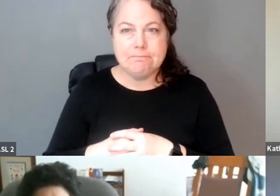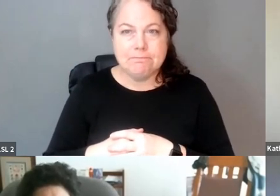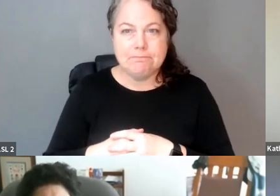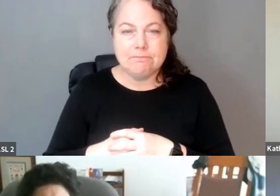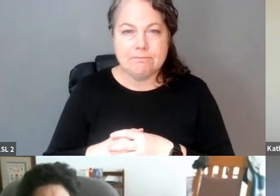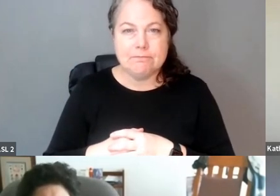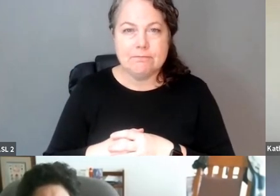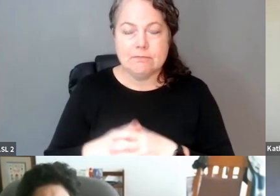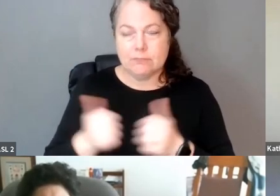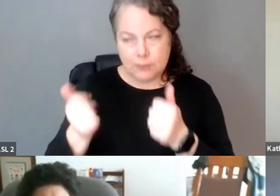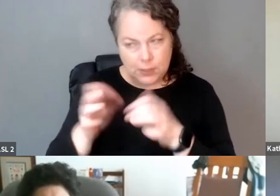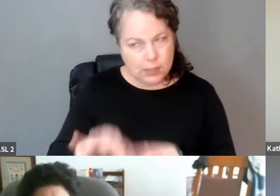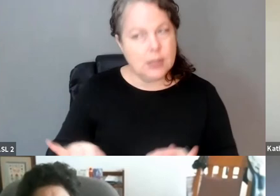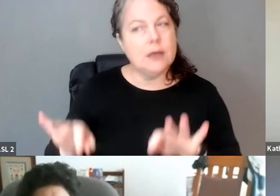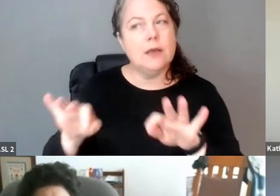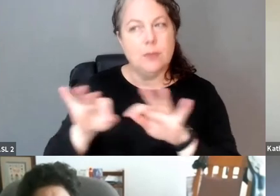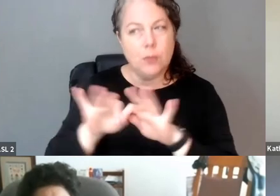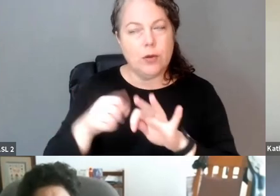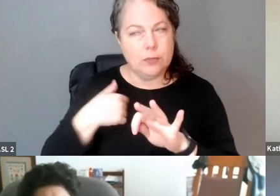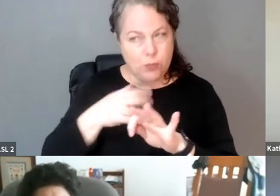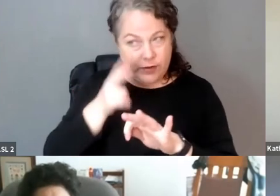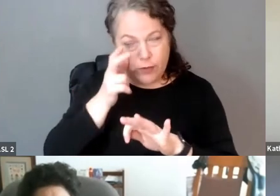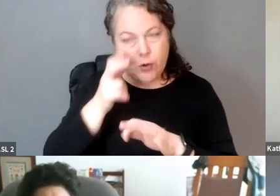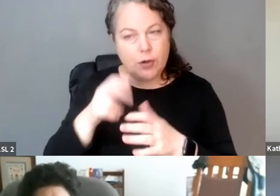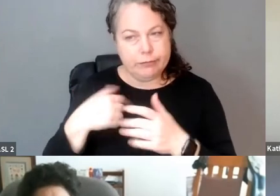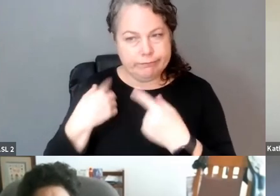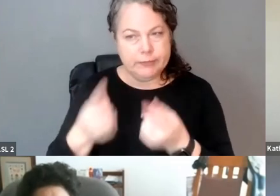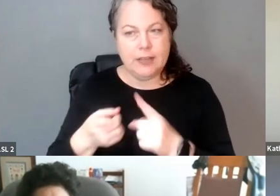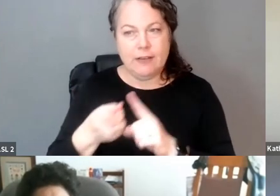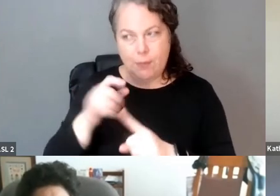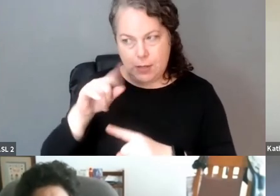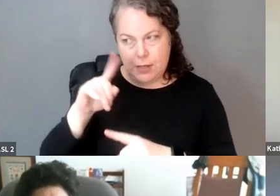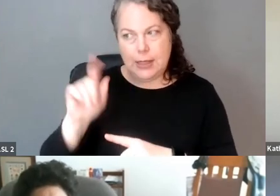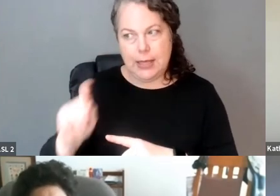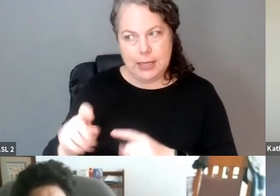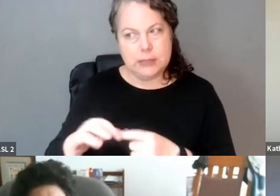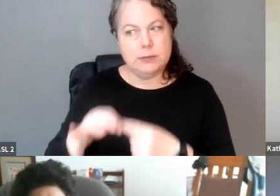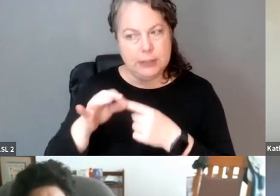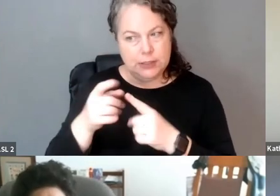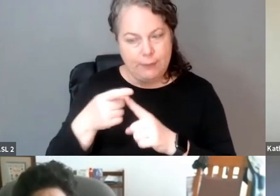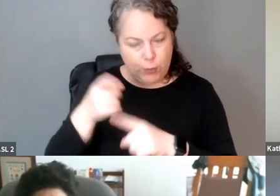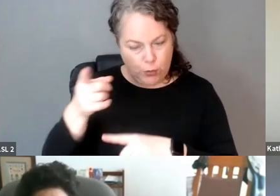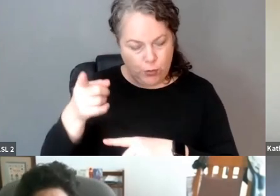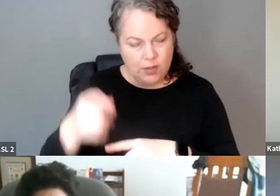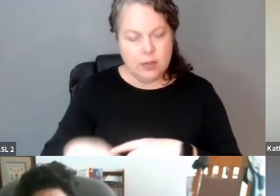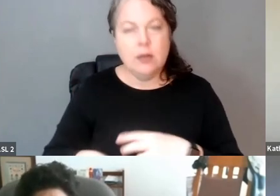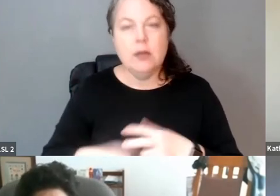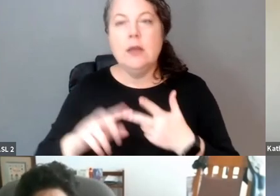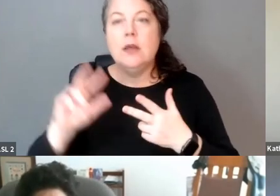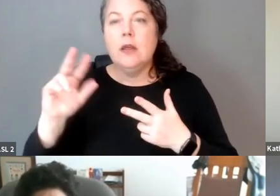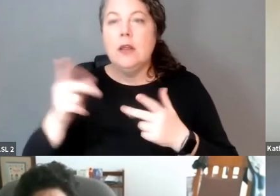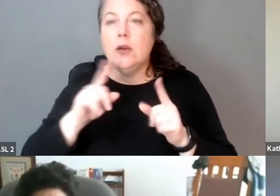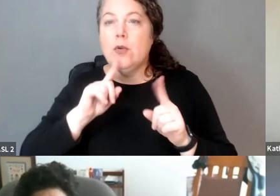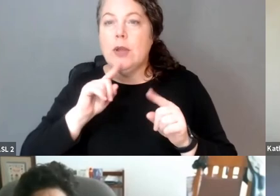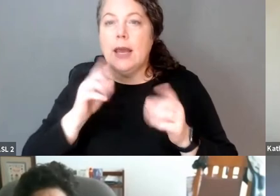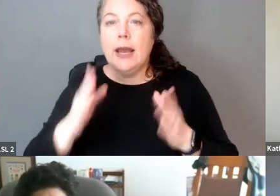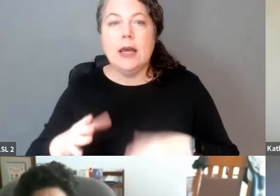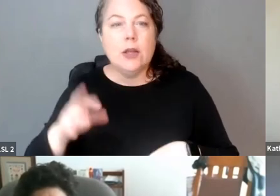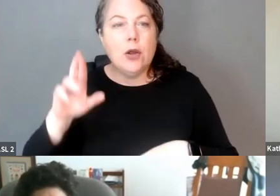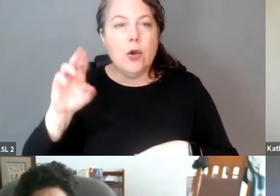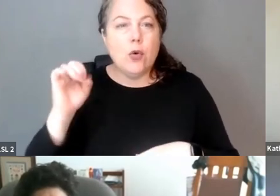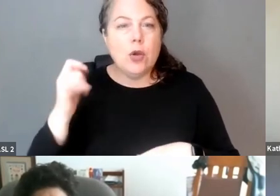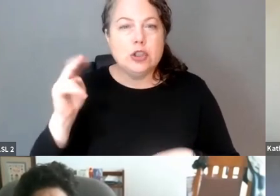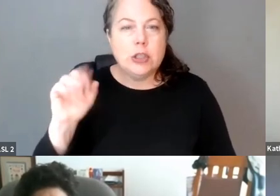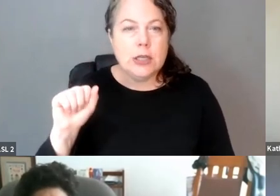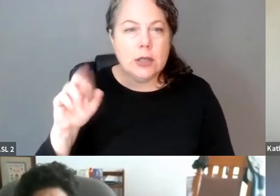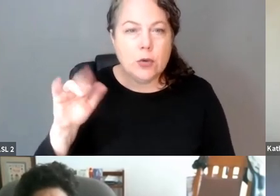Super important, as we've heard from Liz, especially. And our third reactor for today is Regina Rice,